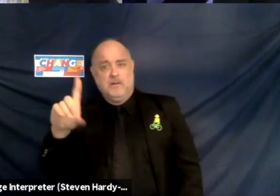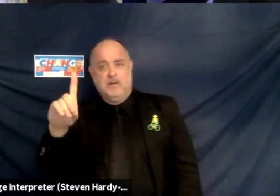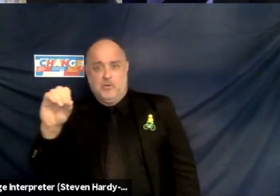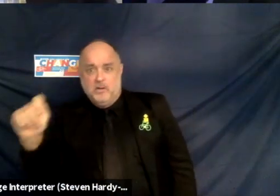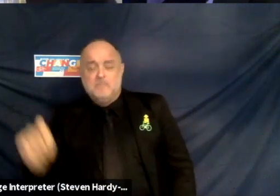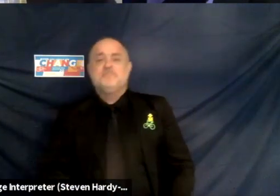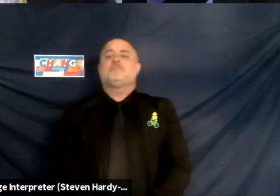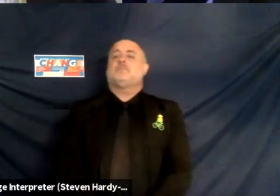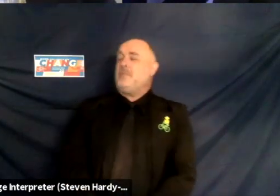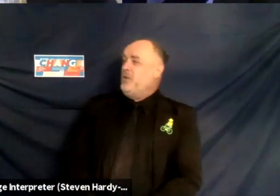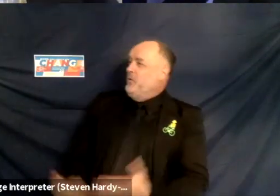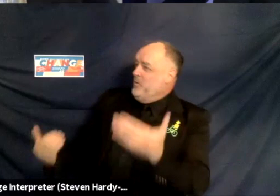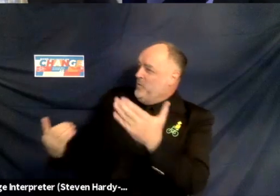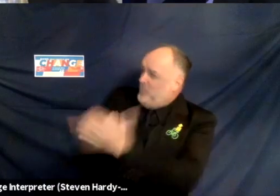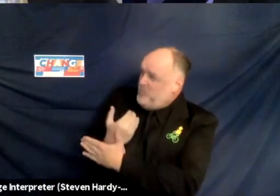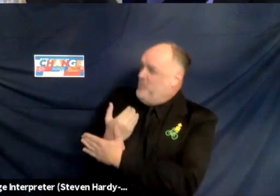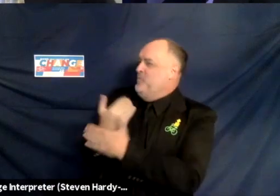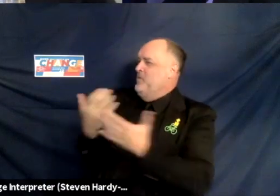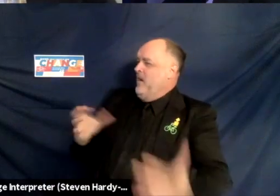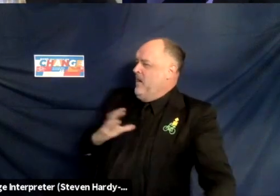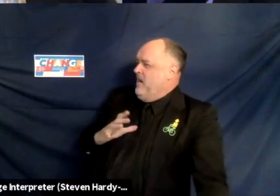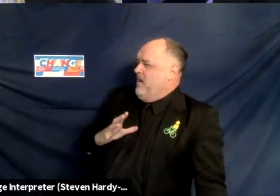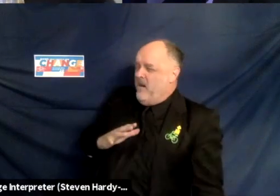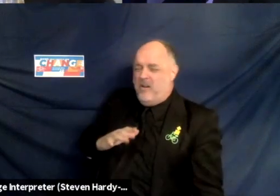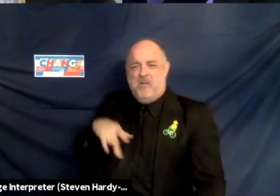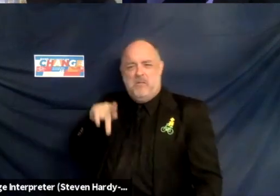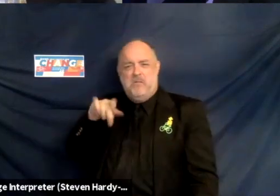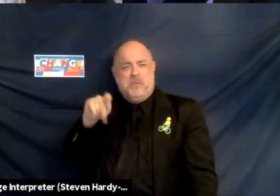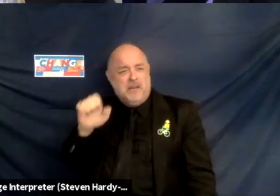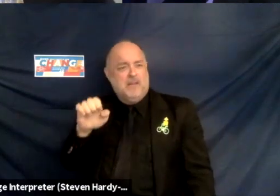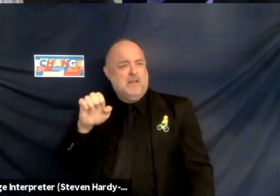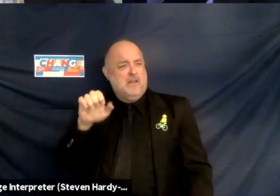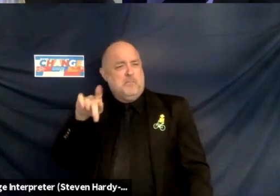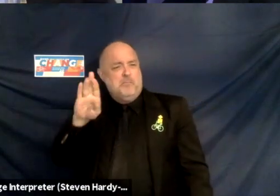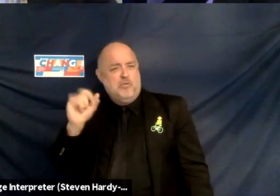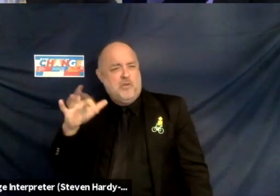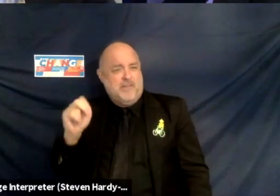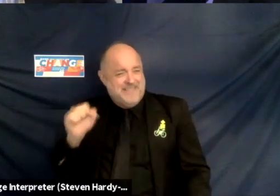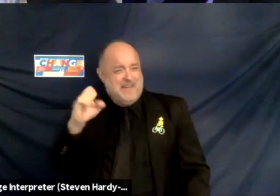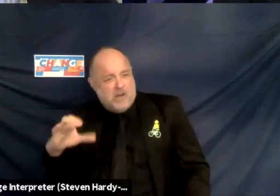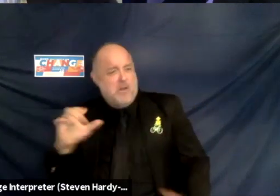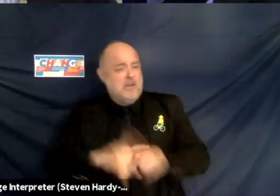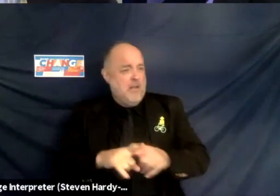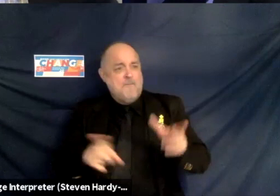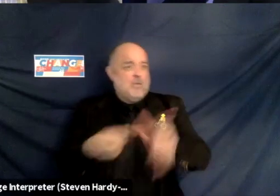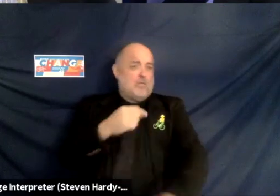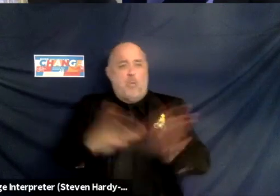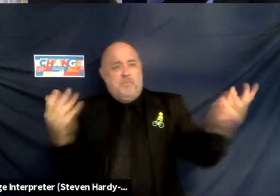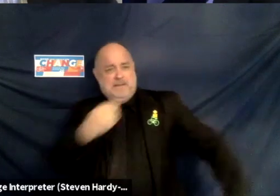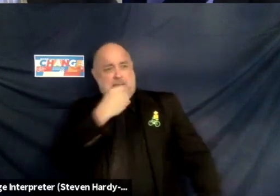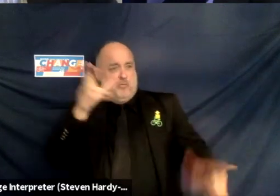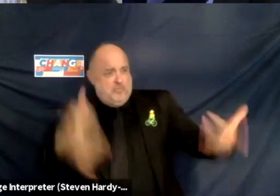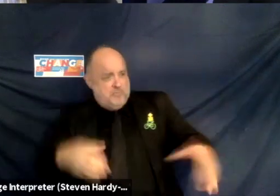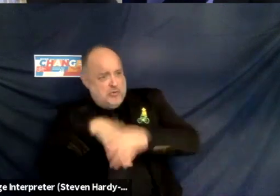February 2nd, 2021, Secretary Buttigieg became the first openly gay person confirmed to serve in a president's cabinet. Please join